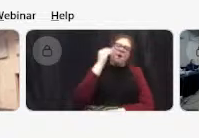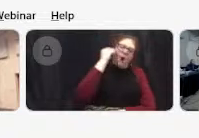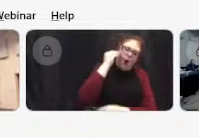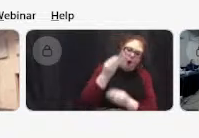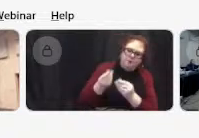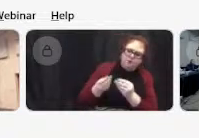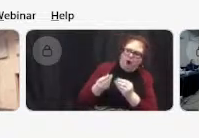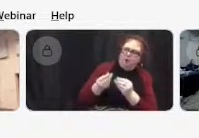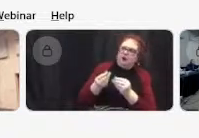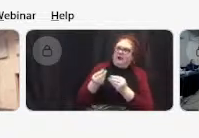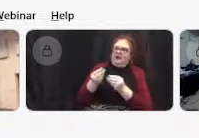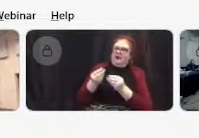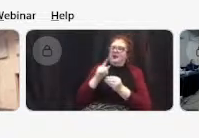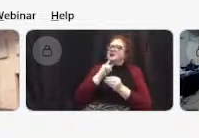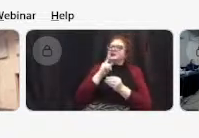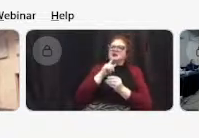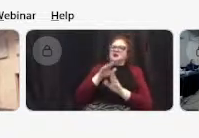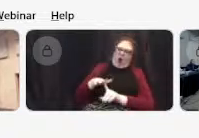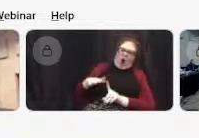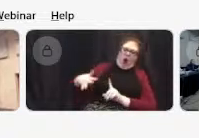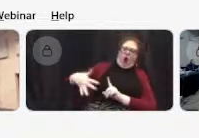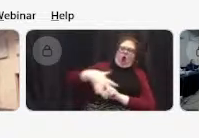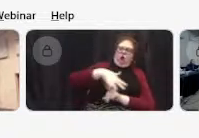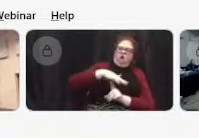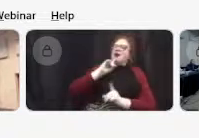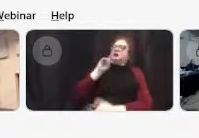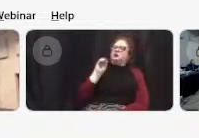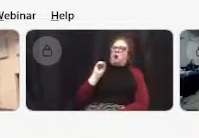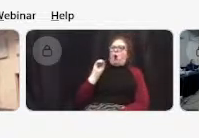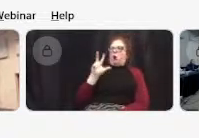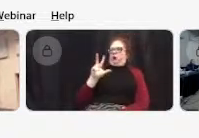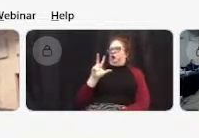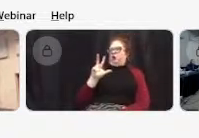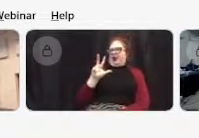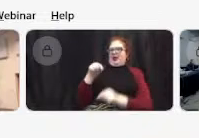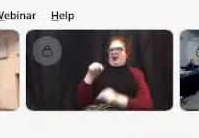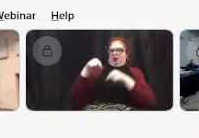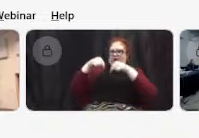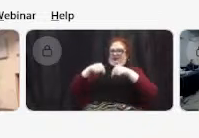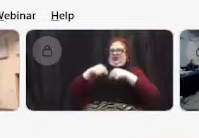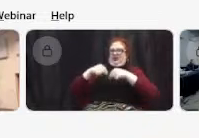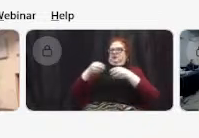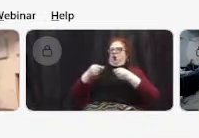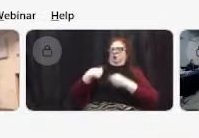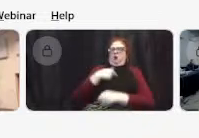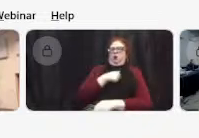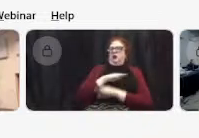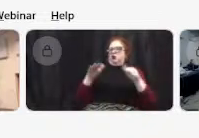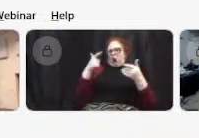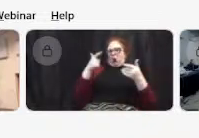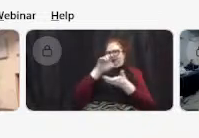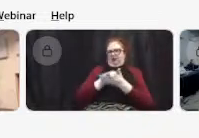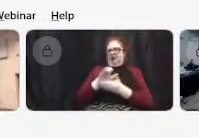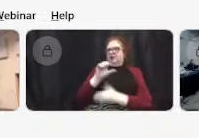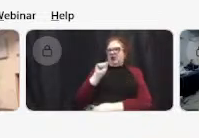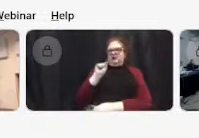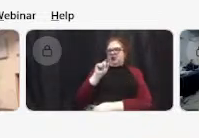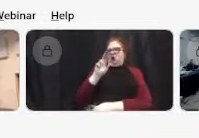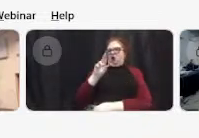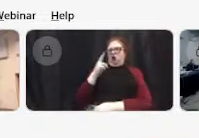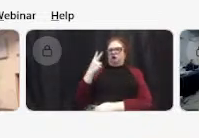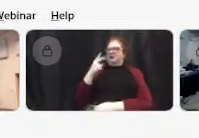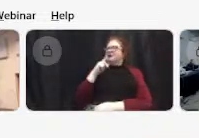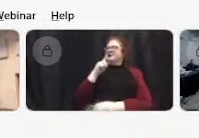It's all around this property is O3. We don't believe that the use of the property as a short-term rental too is compatible with the